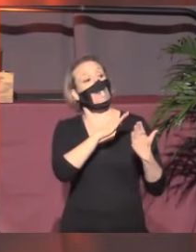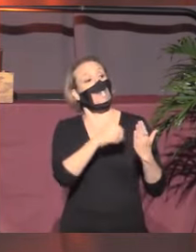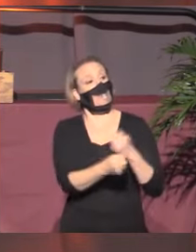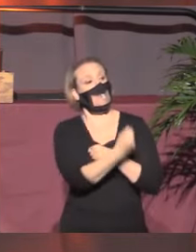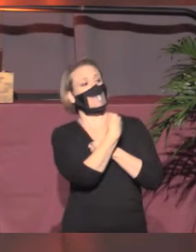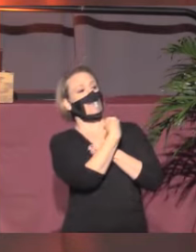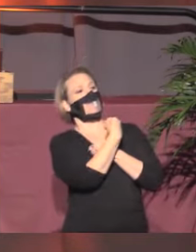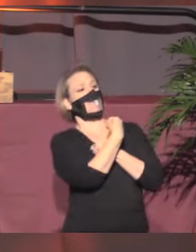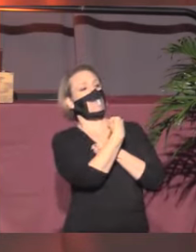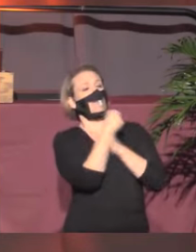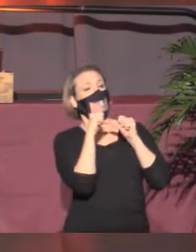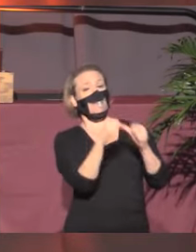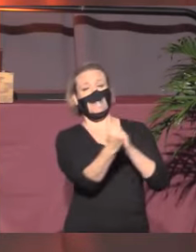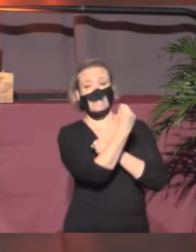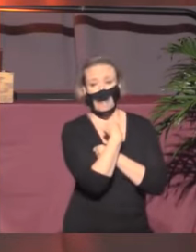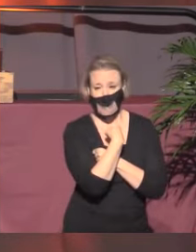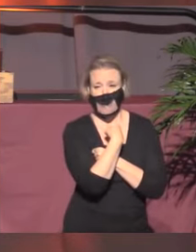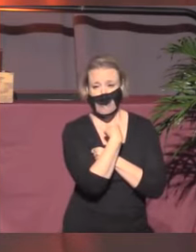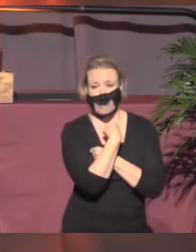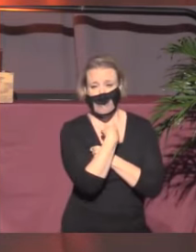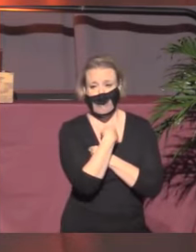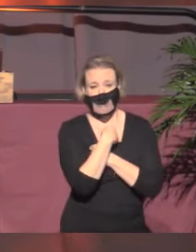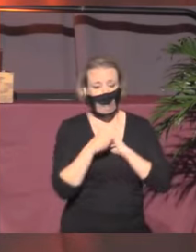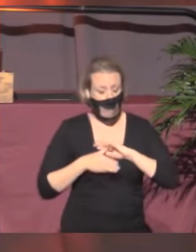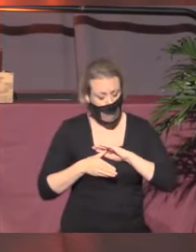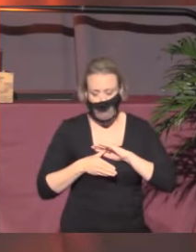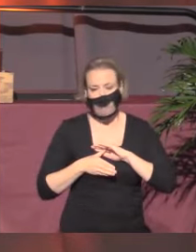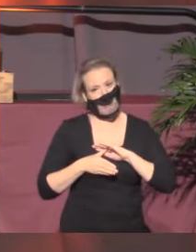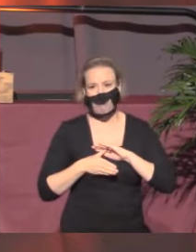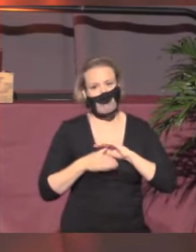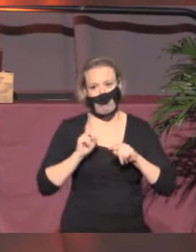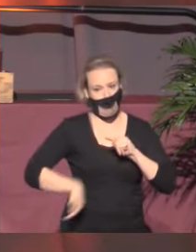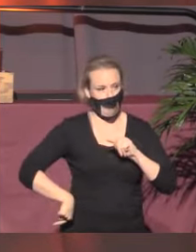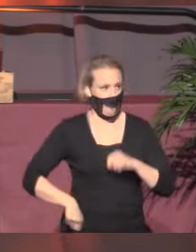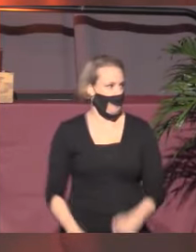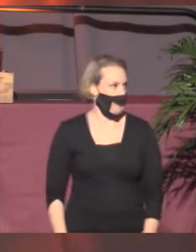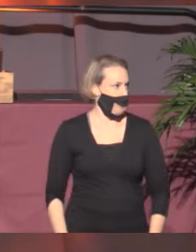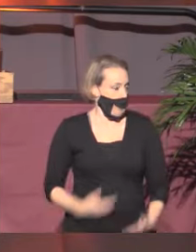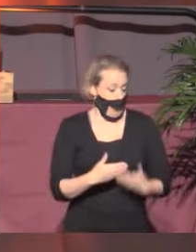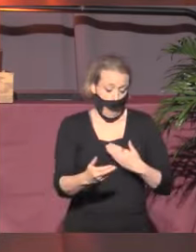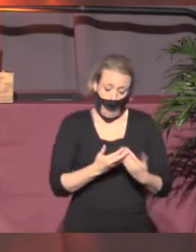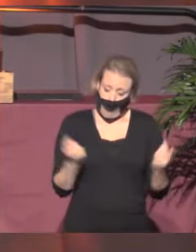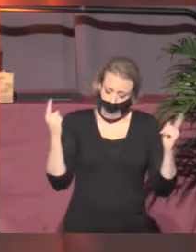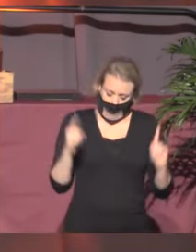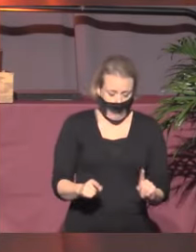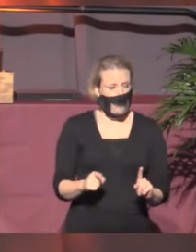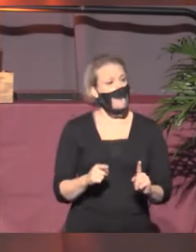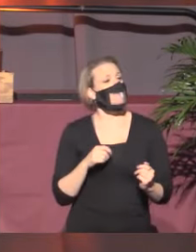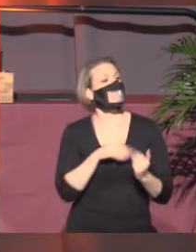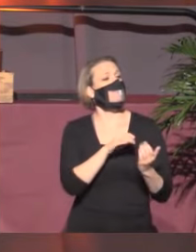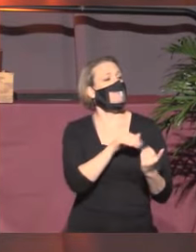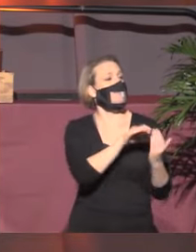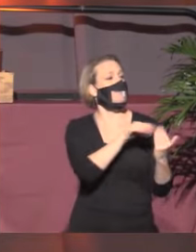defeated." You are ready for whatever this world throws your way. And